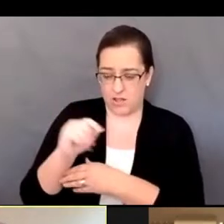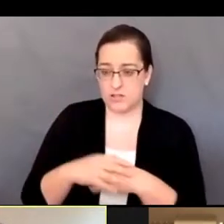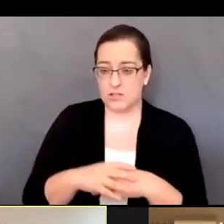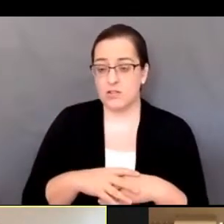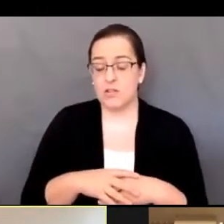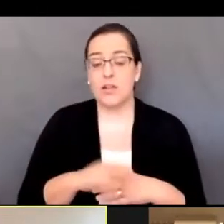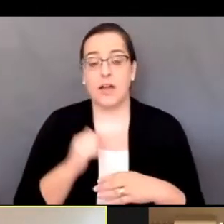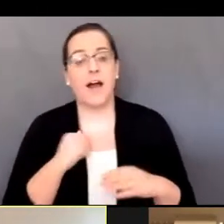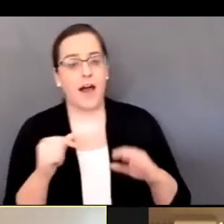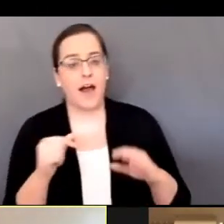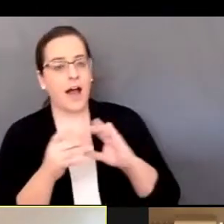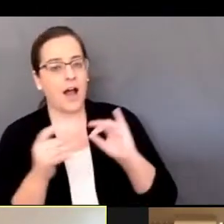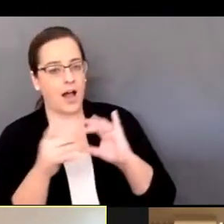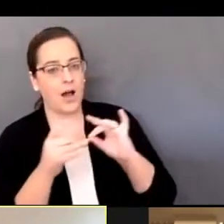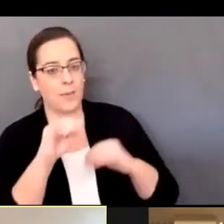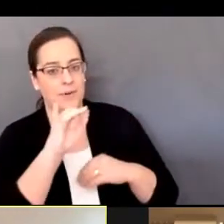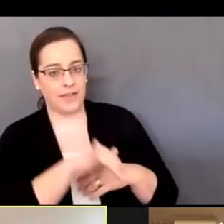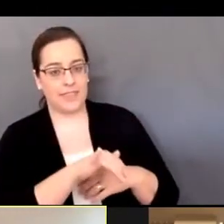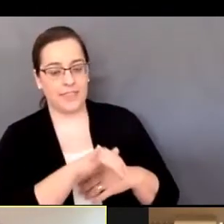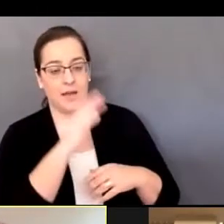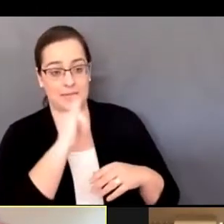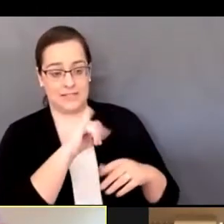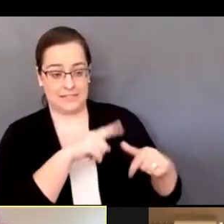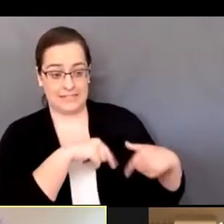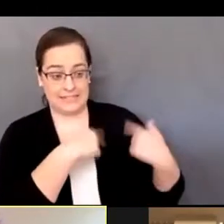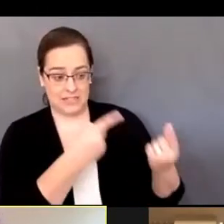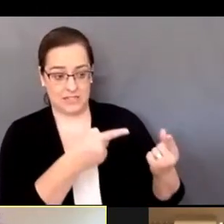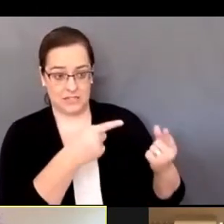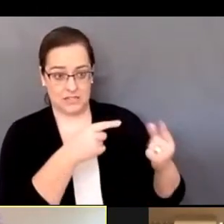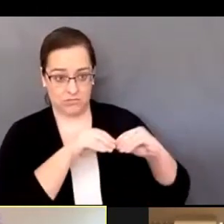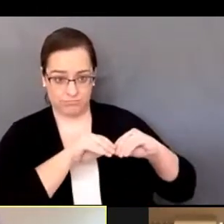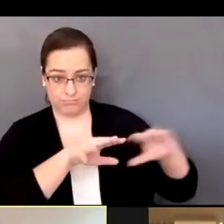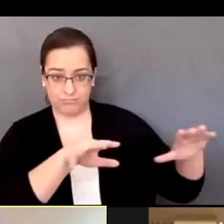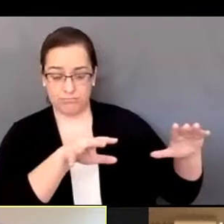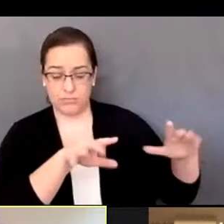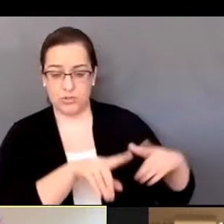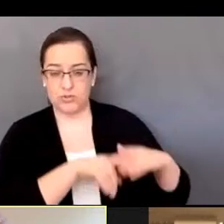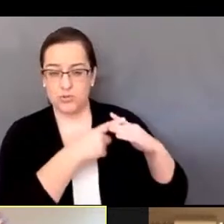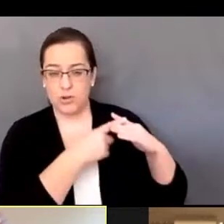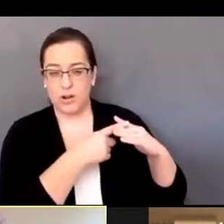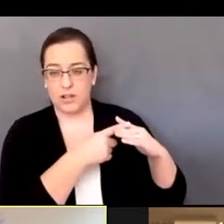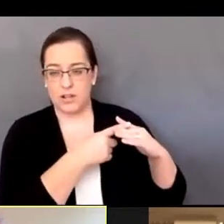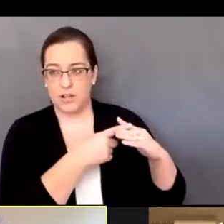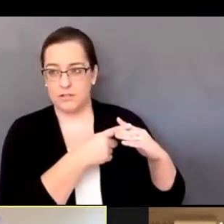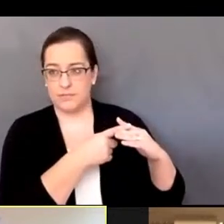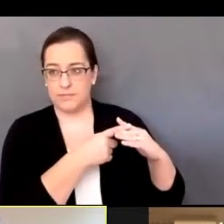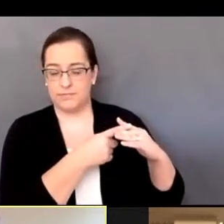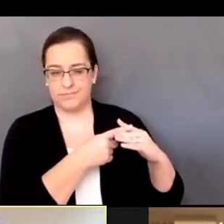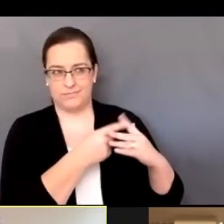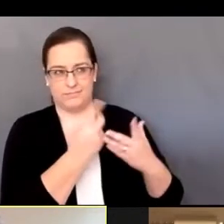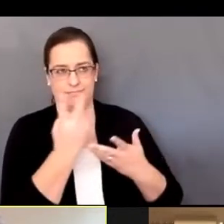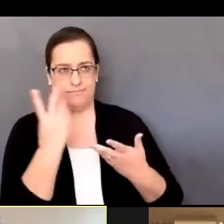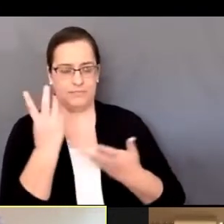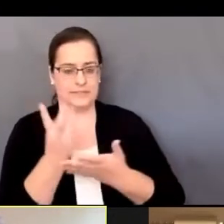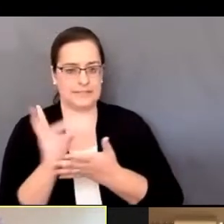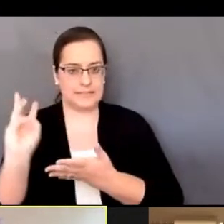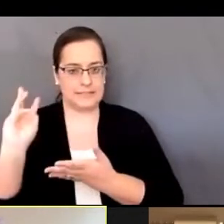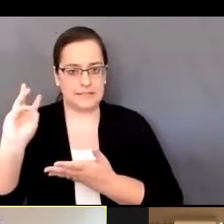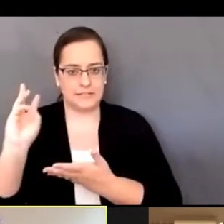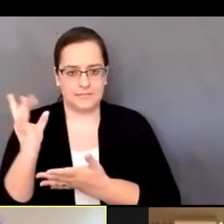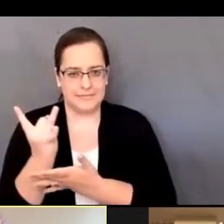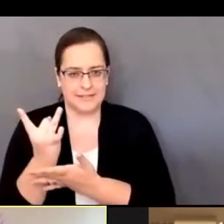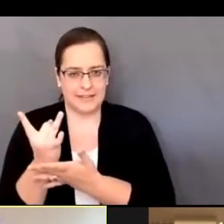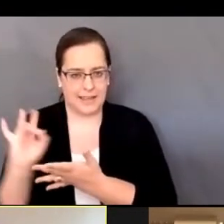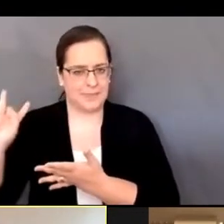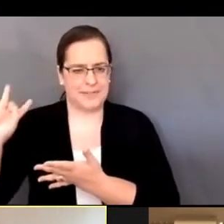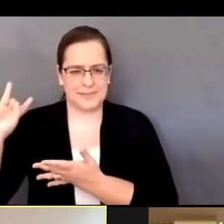Yeah, I'll comment on that. Since this outbreak occurred starting, 6-8 weeks ago, when we really started seeing